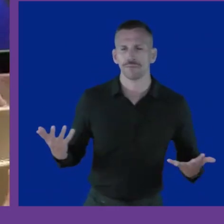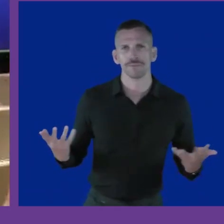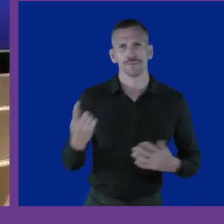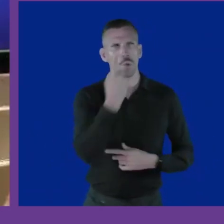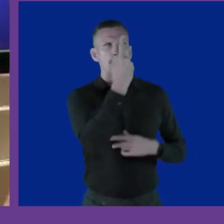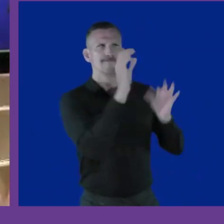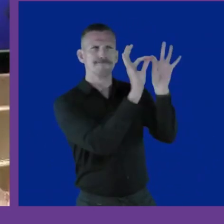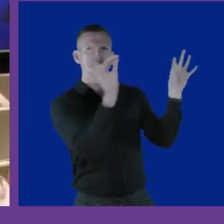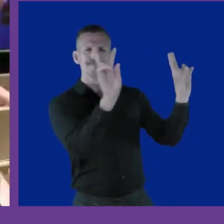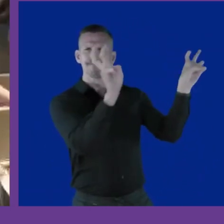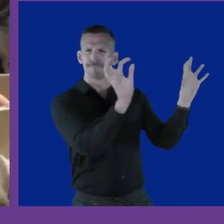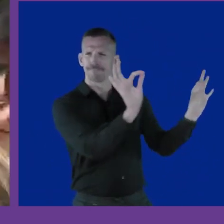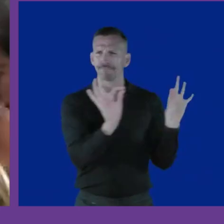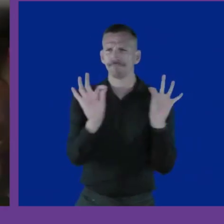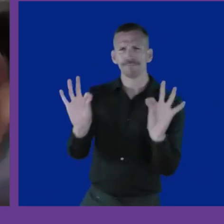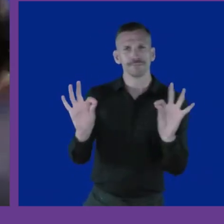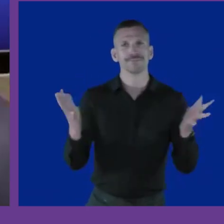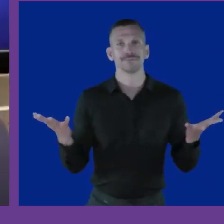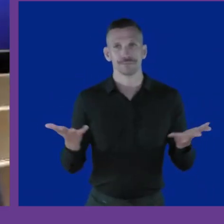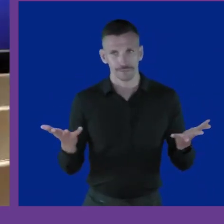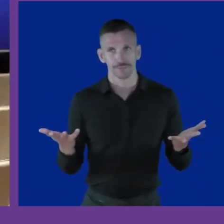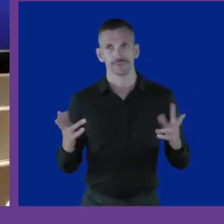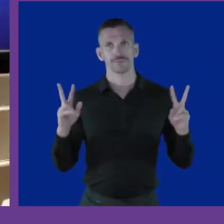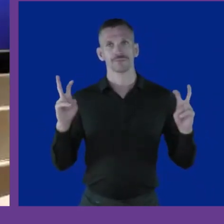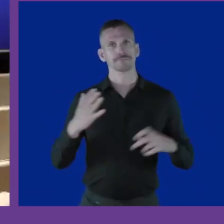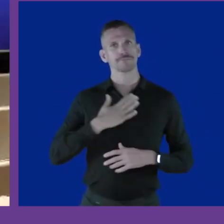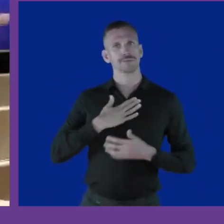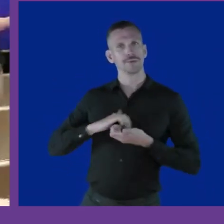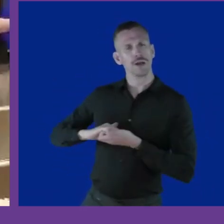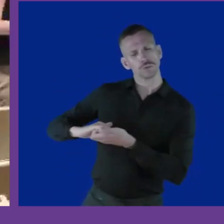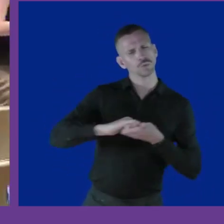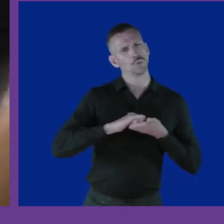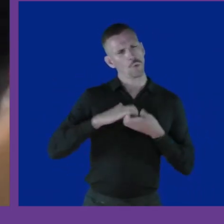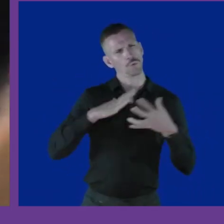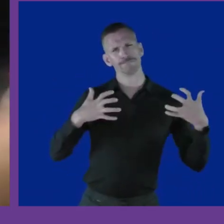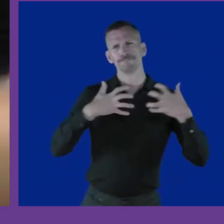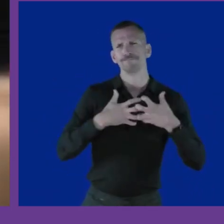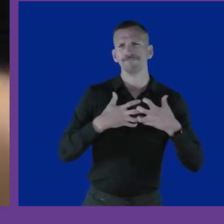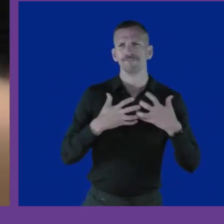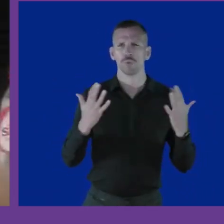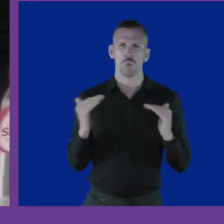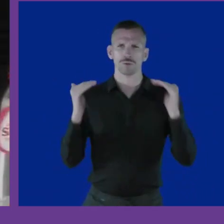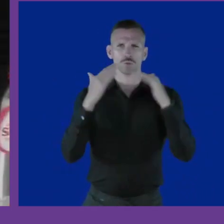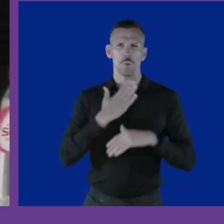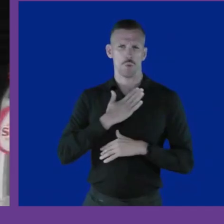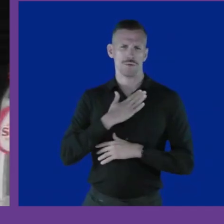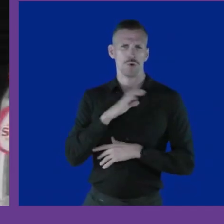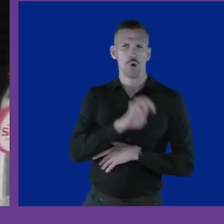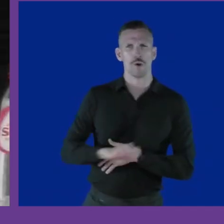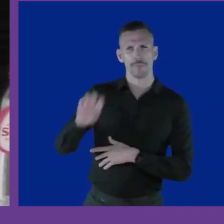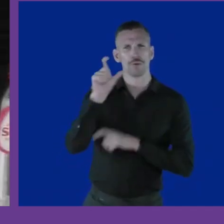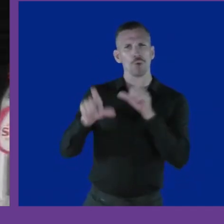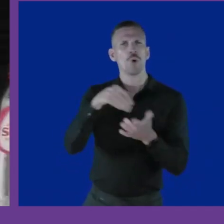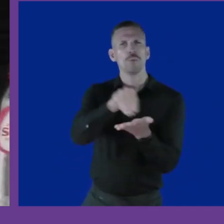use at the European Consumer Organization, which is don't try to change the consumer, change the